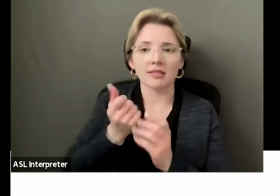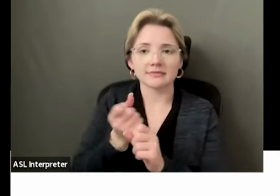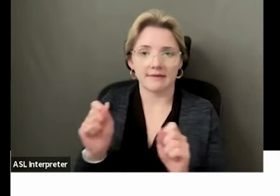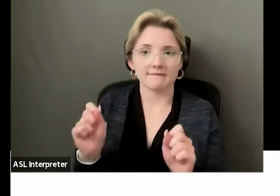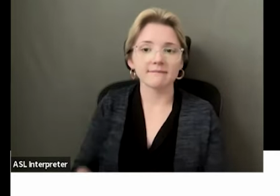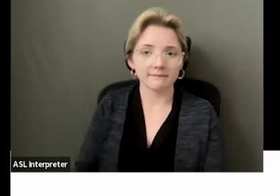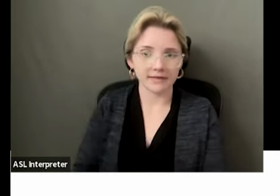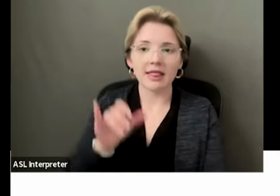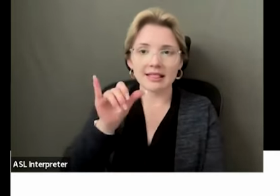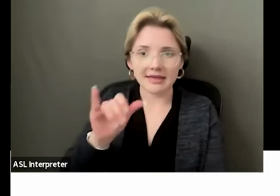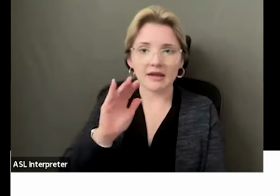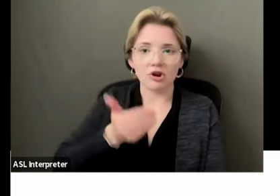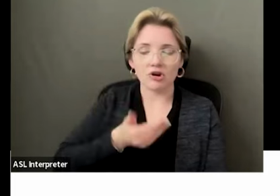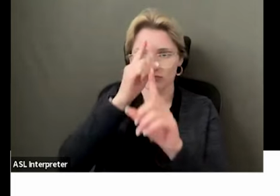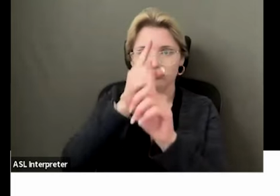Absolutely.